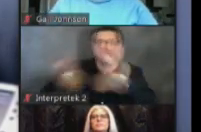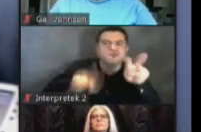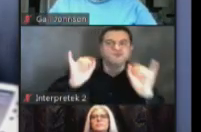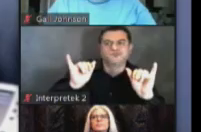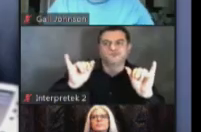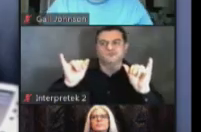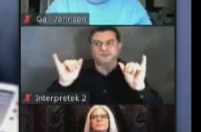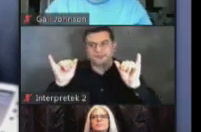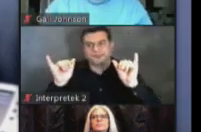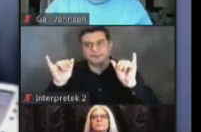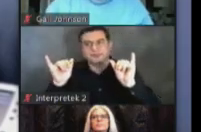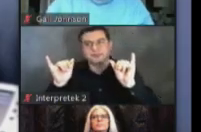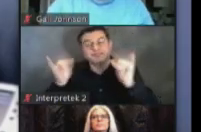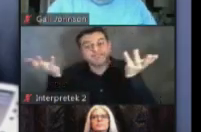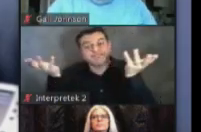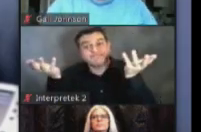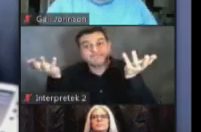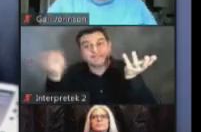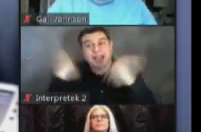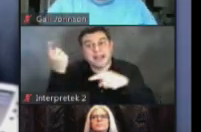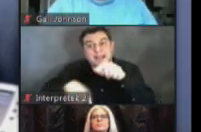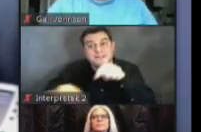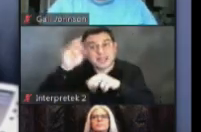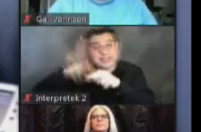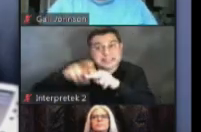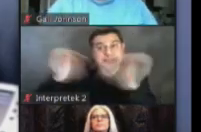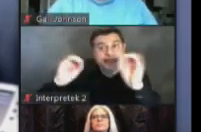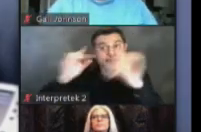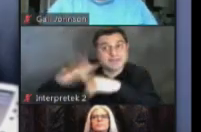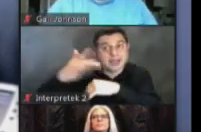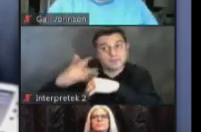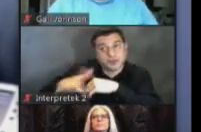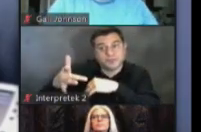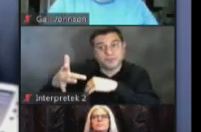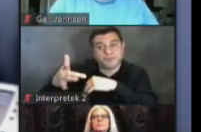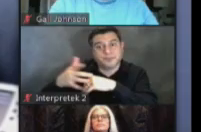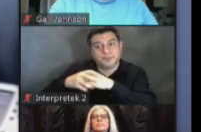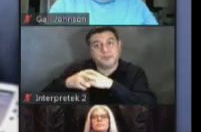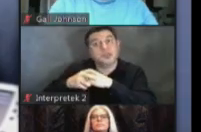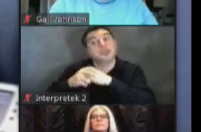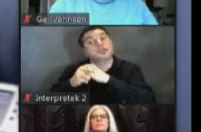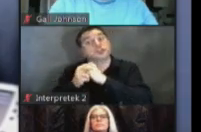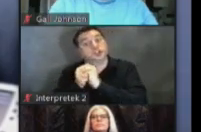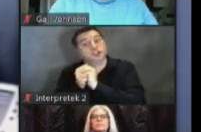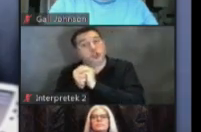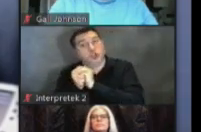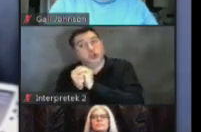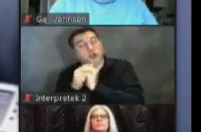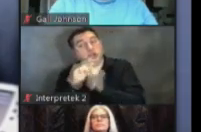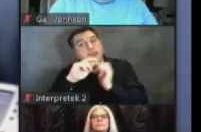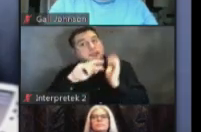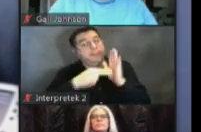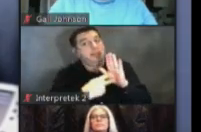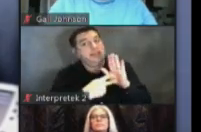where I couldn't find a seat if I looked for one on there, and that ultimately means that they would, pretty much